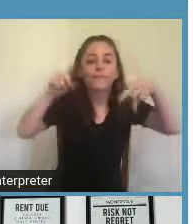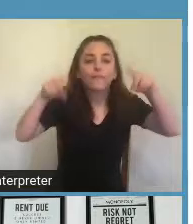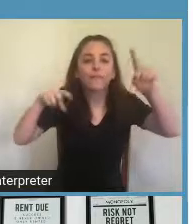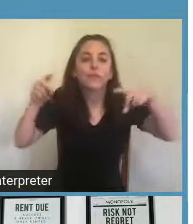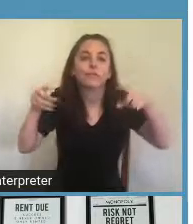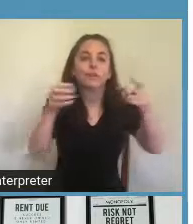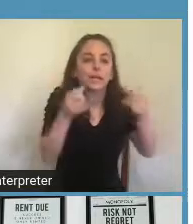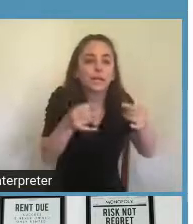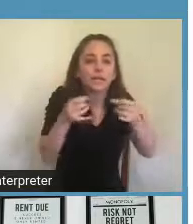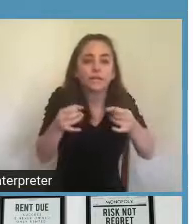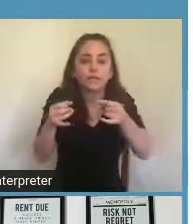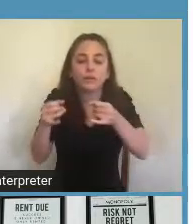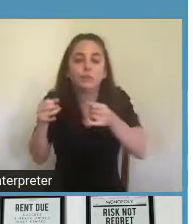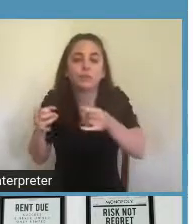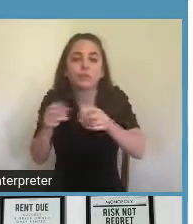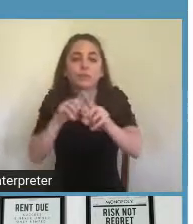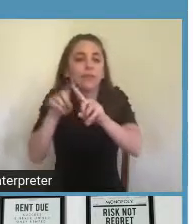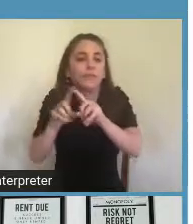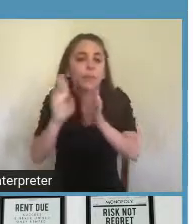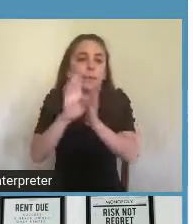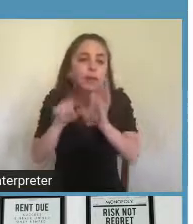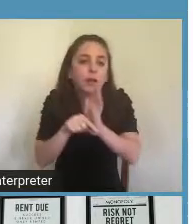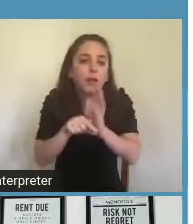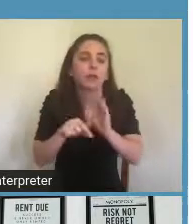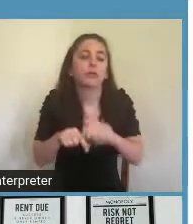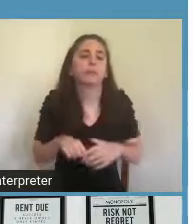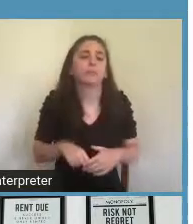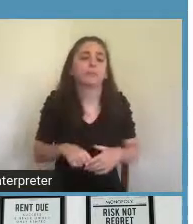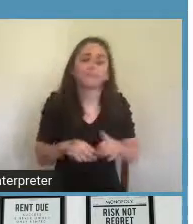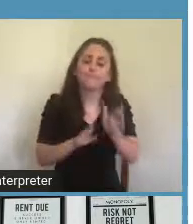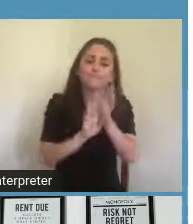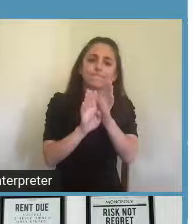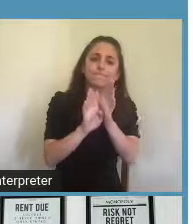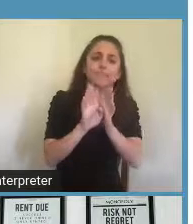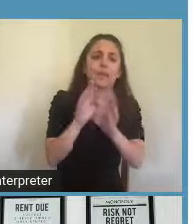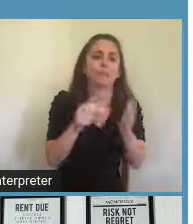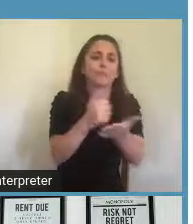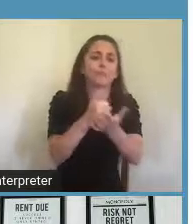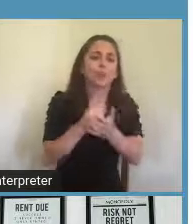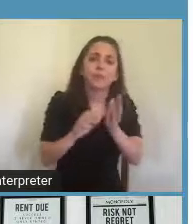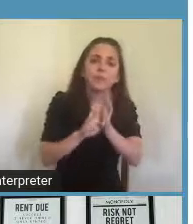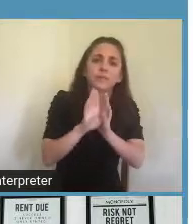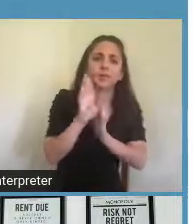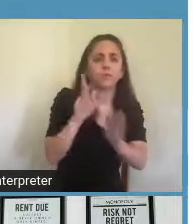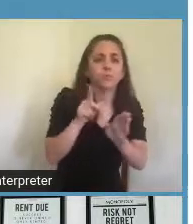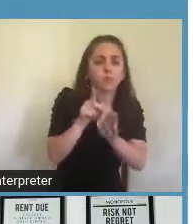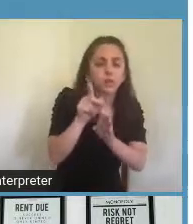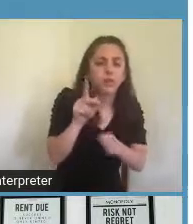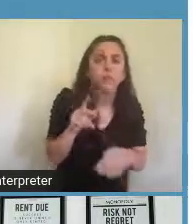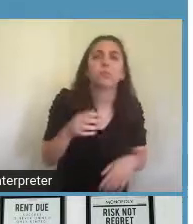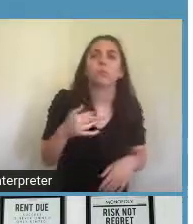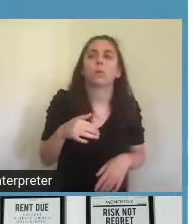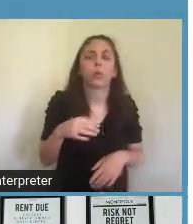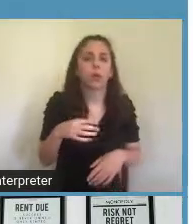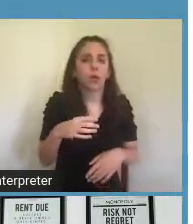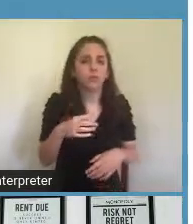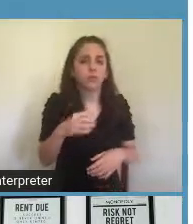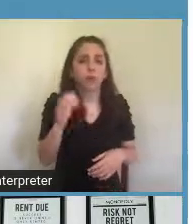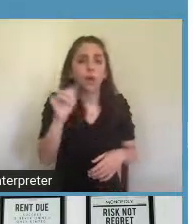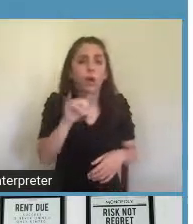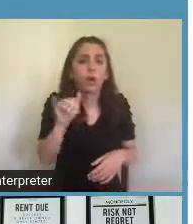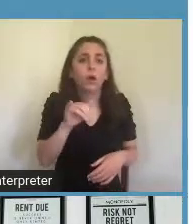not only helped me develop professionally, but just educationally in terms